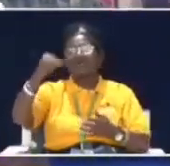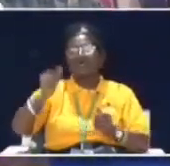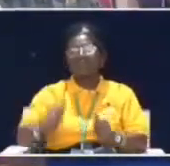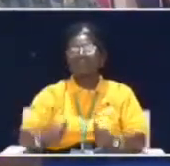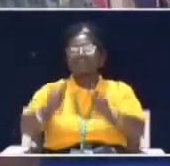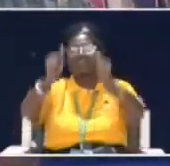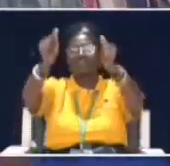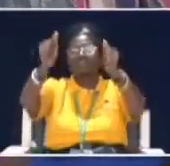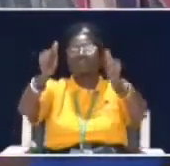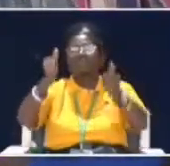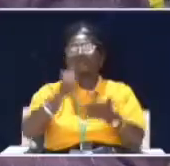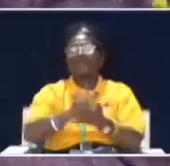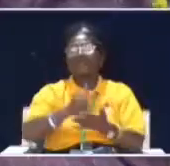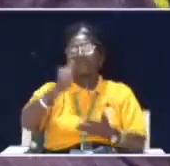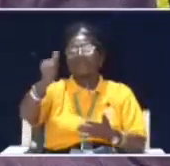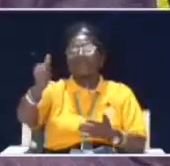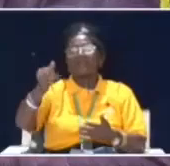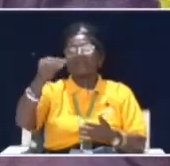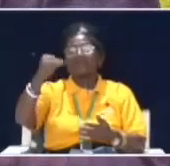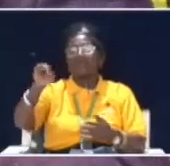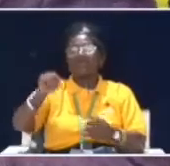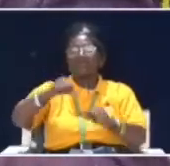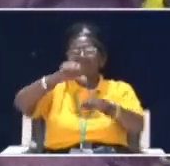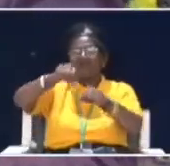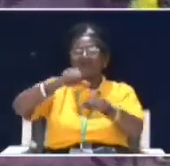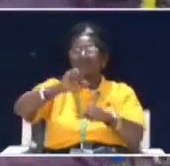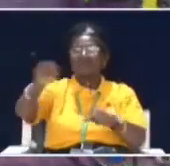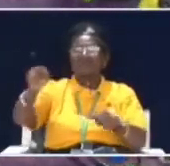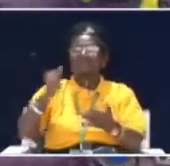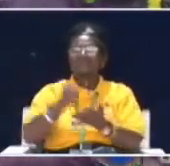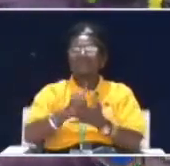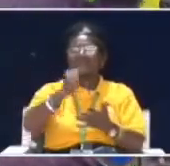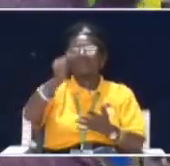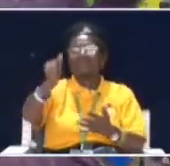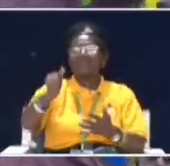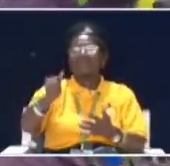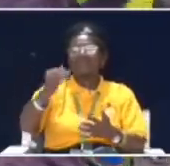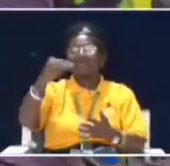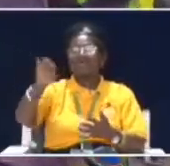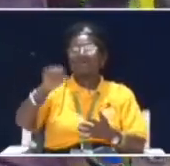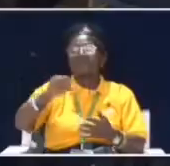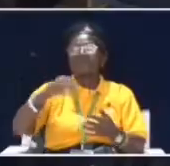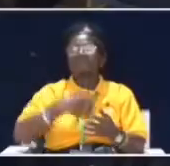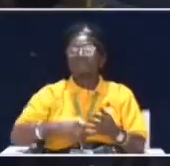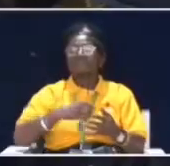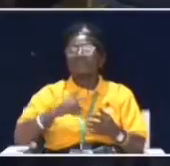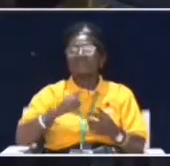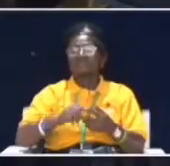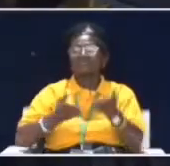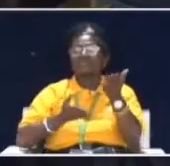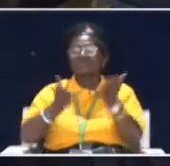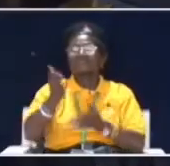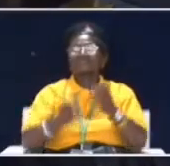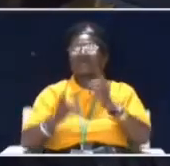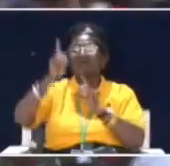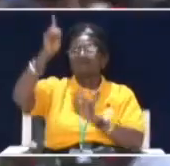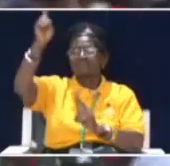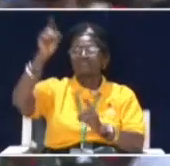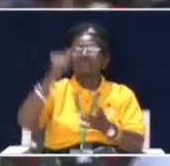promotion, of anointing, of a desire to serve you.